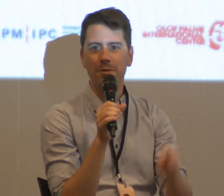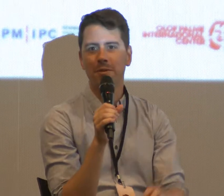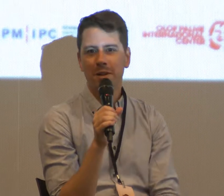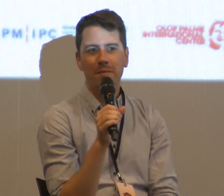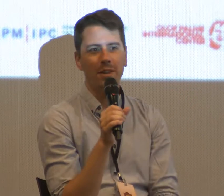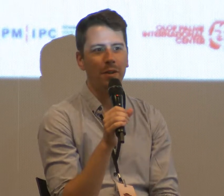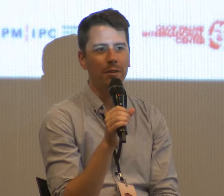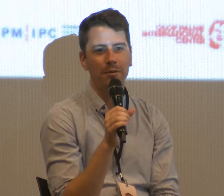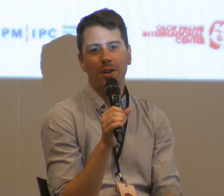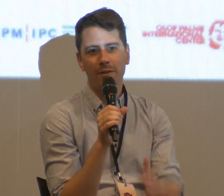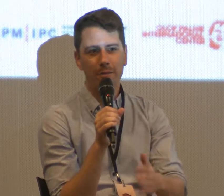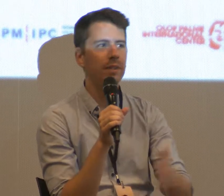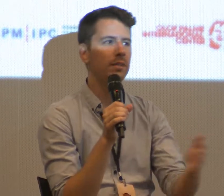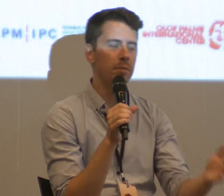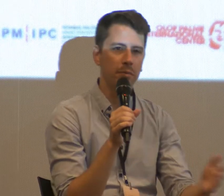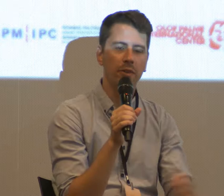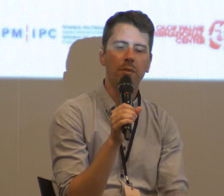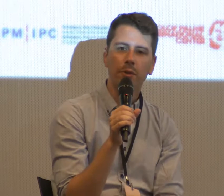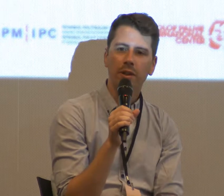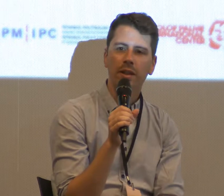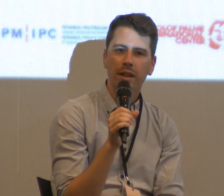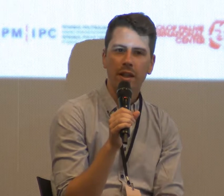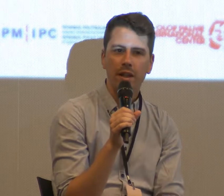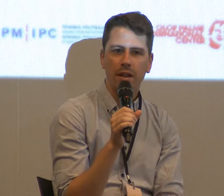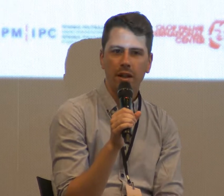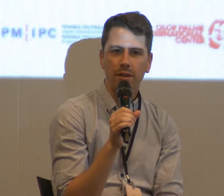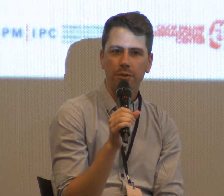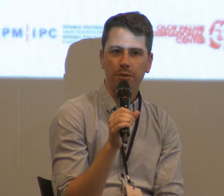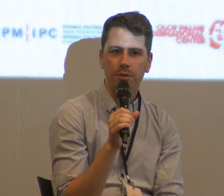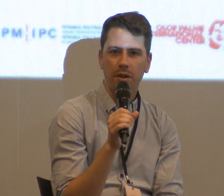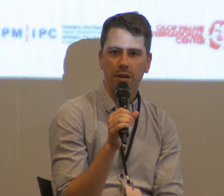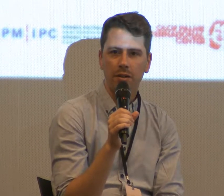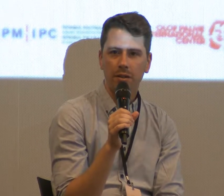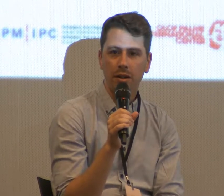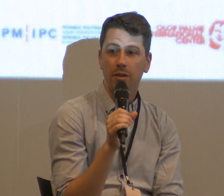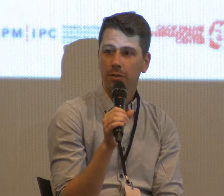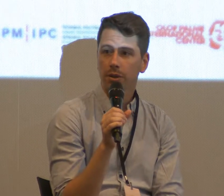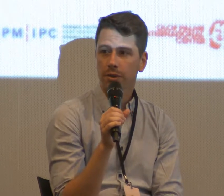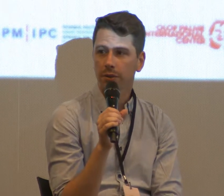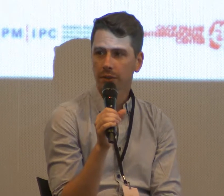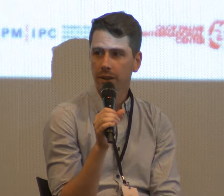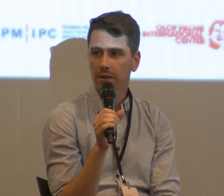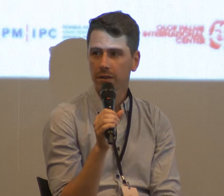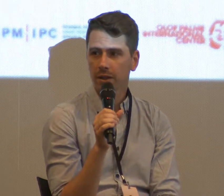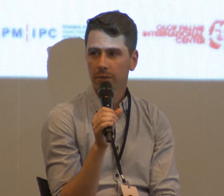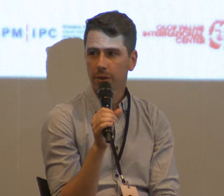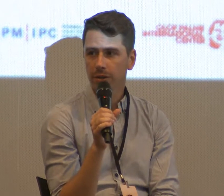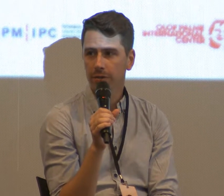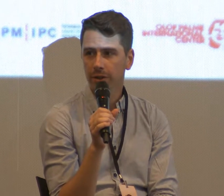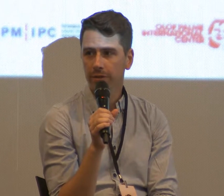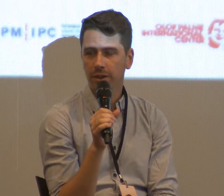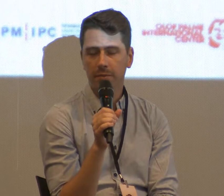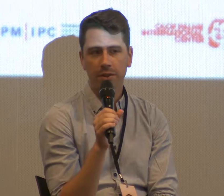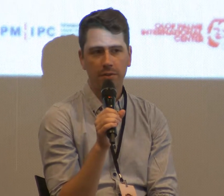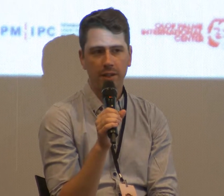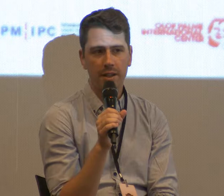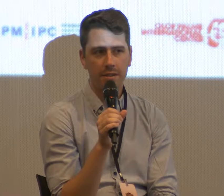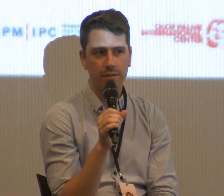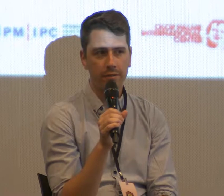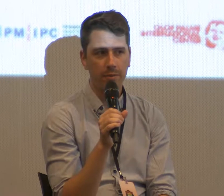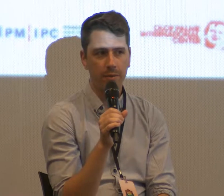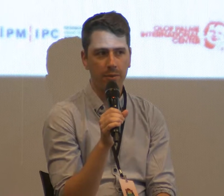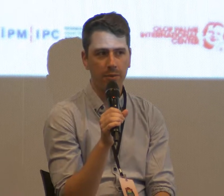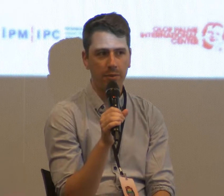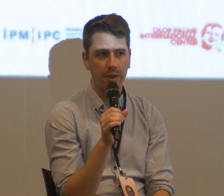thanks to our the government but most importantly due to our our work to still work for the fundamental